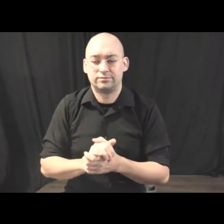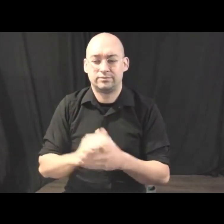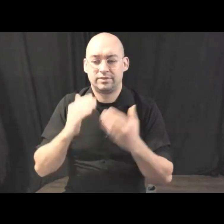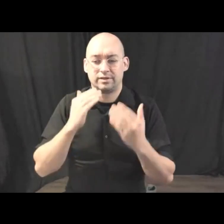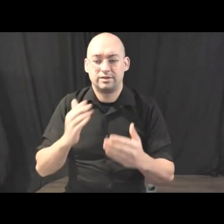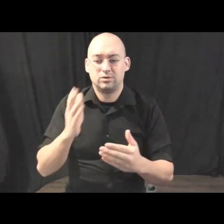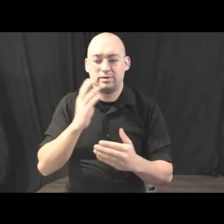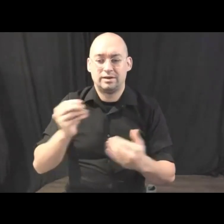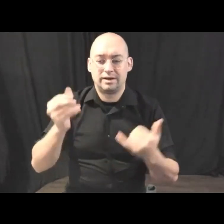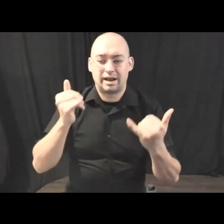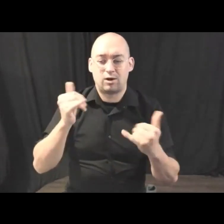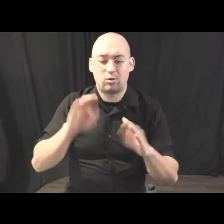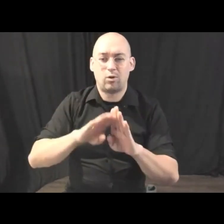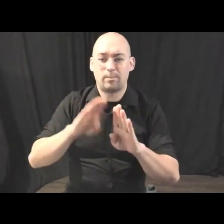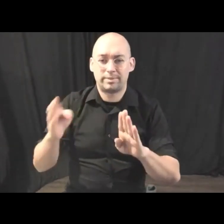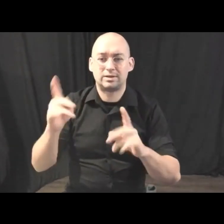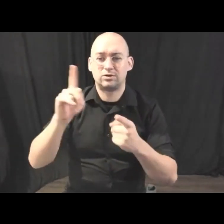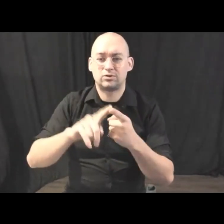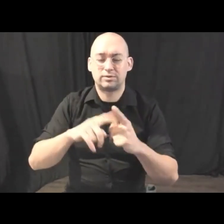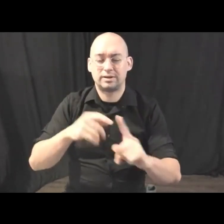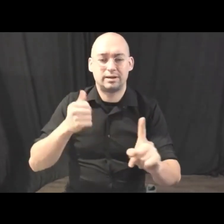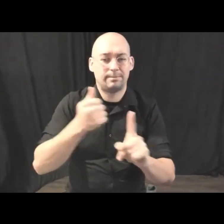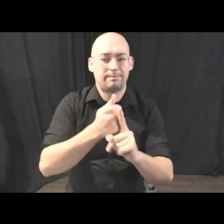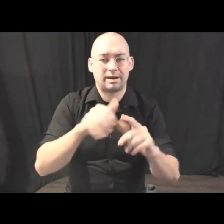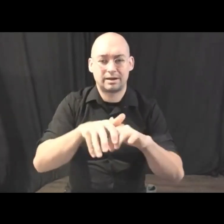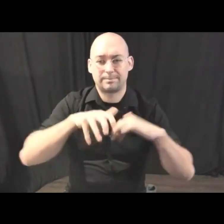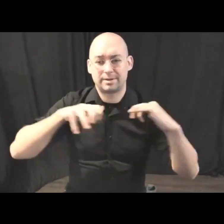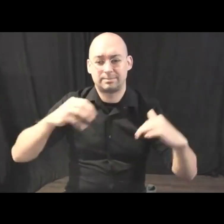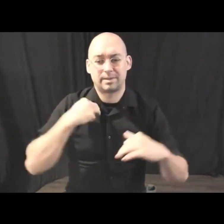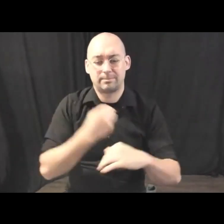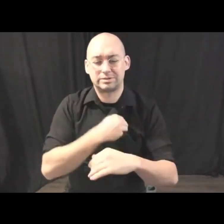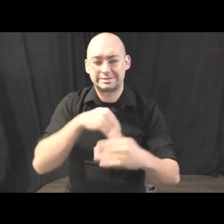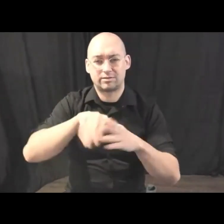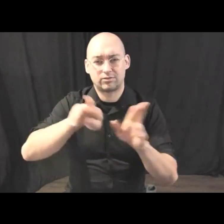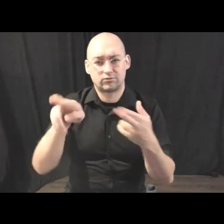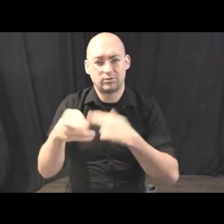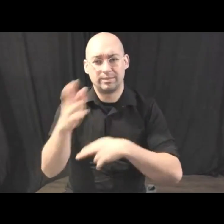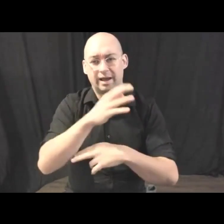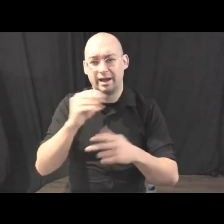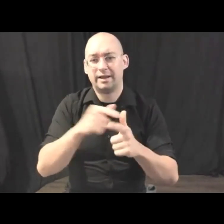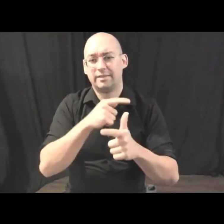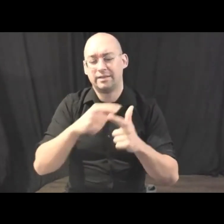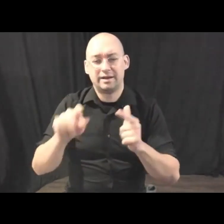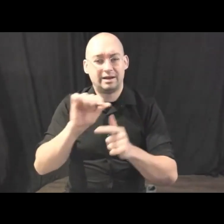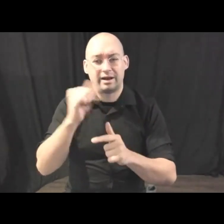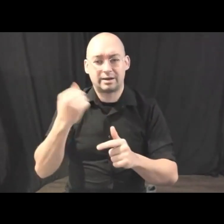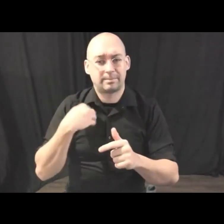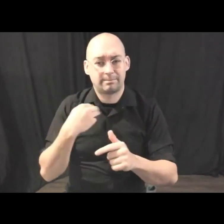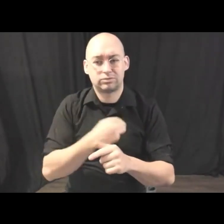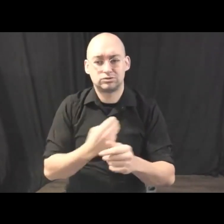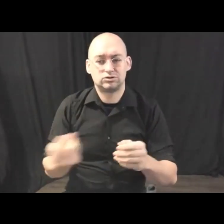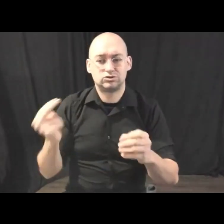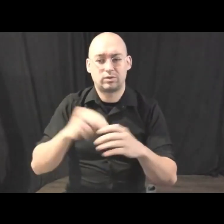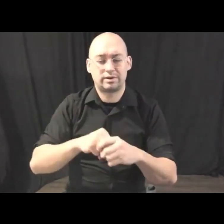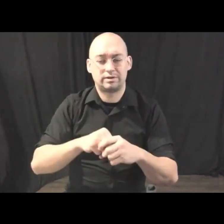so now let's open it up to Impact Committee members in the room, and then, of course, any Impact members who are joining us online.